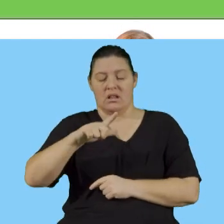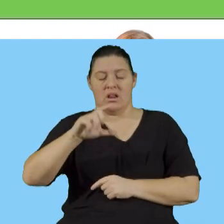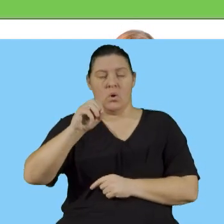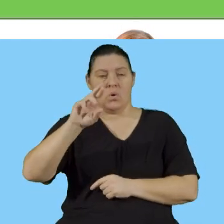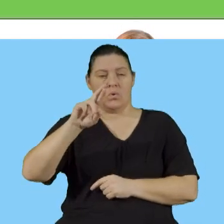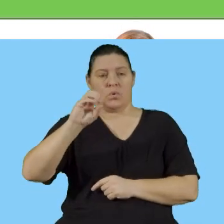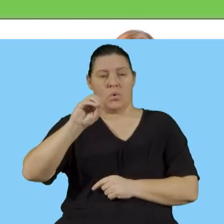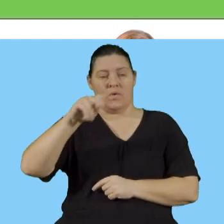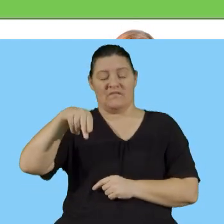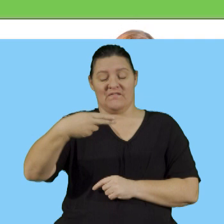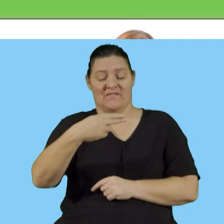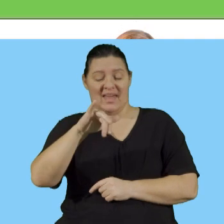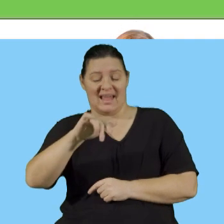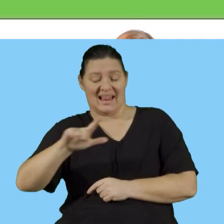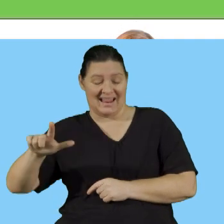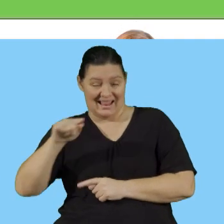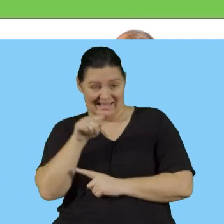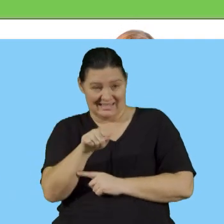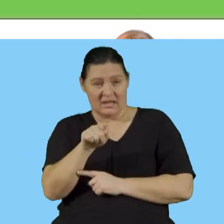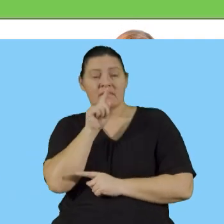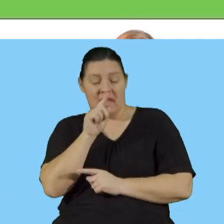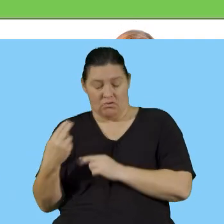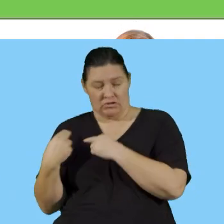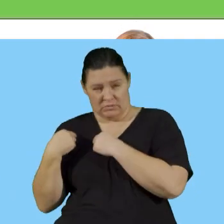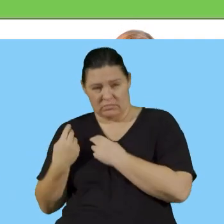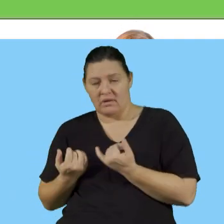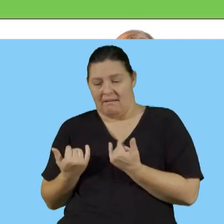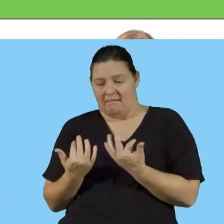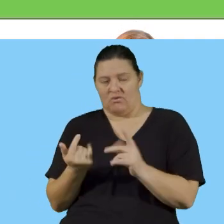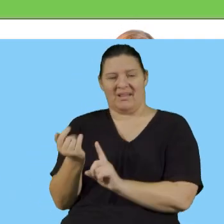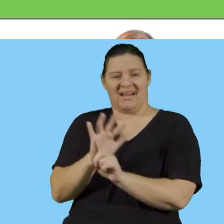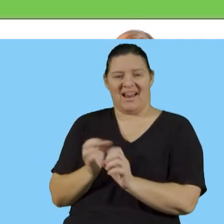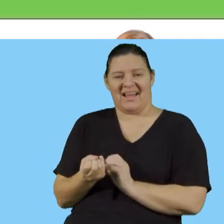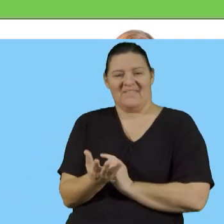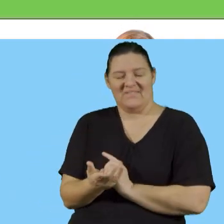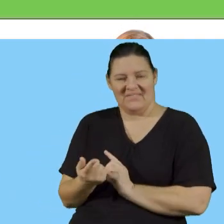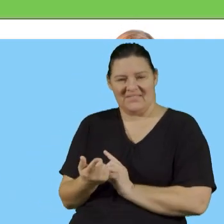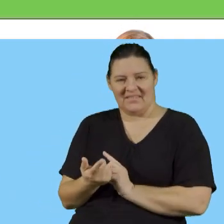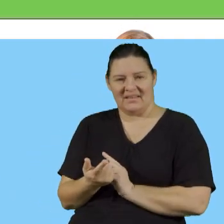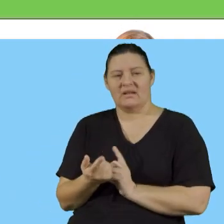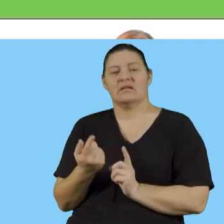The chlorophyll is responsible for giving plants their green color,